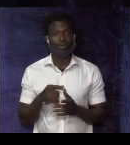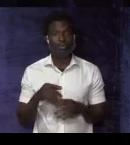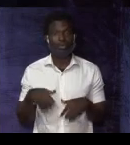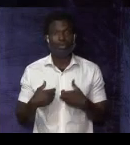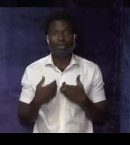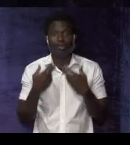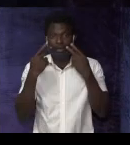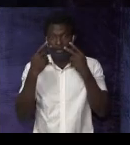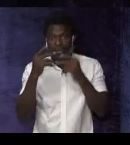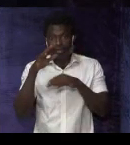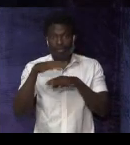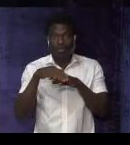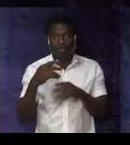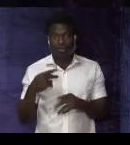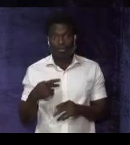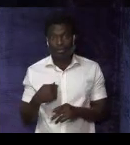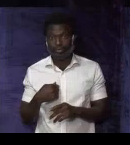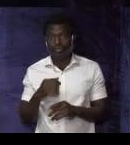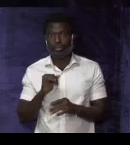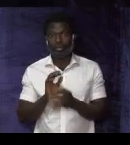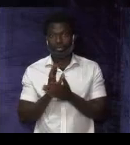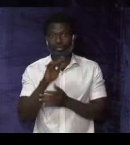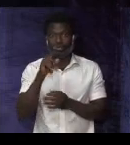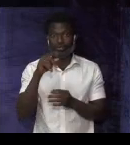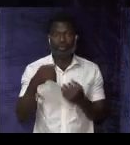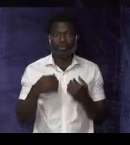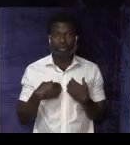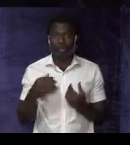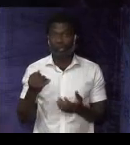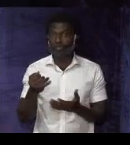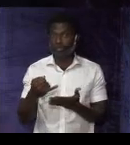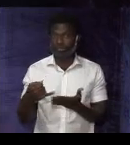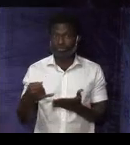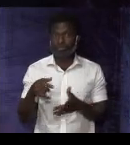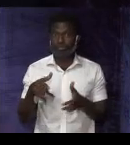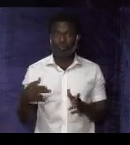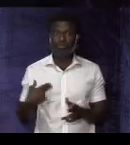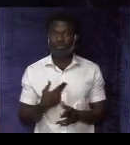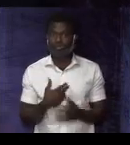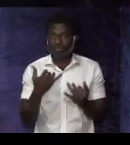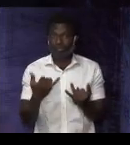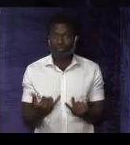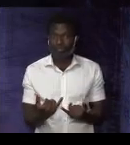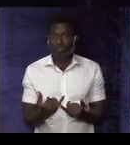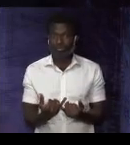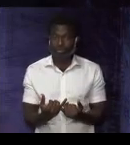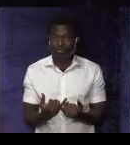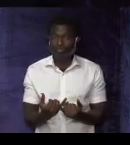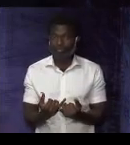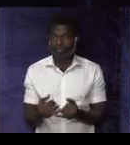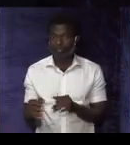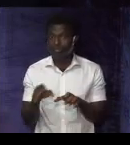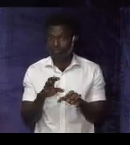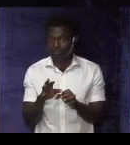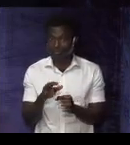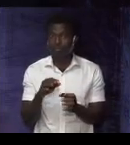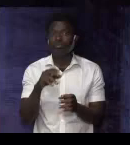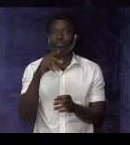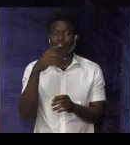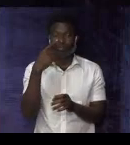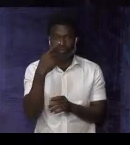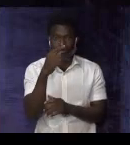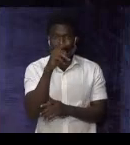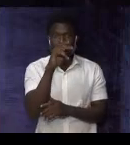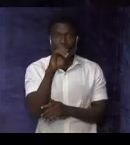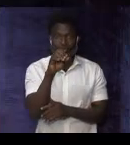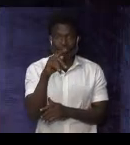Alrighty then, eyes on me. I believe that you have made your sketch. Let's now unveil what the